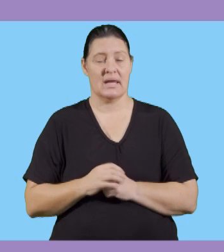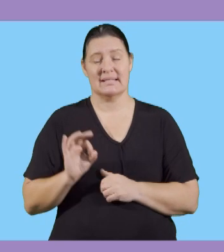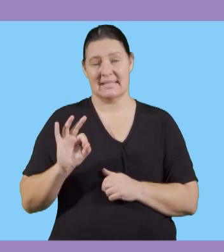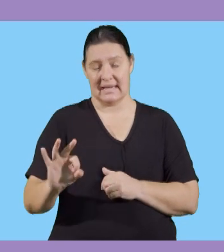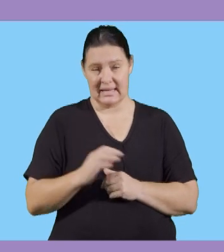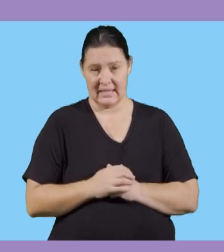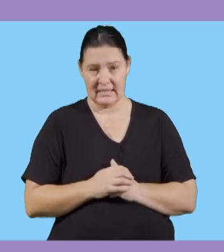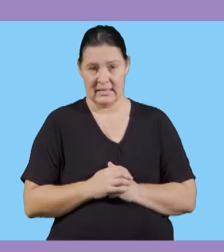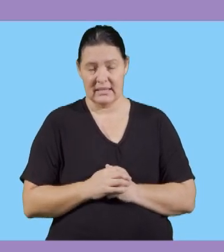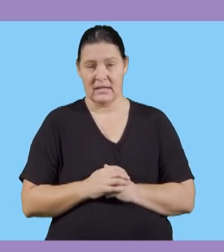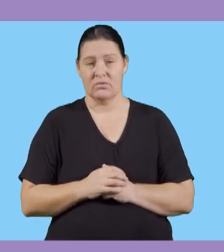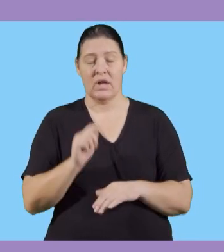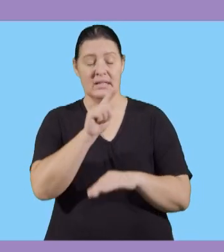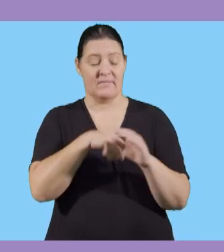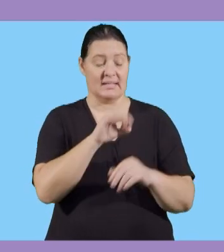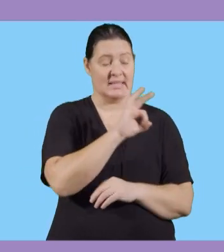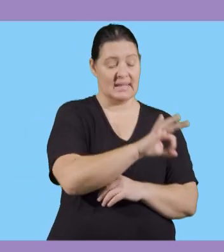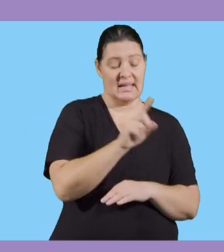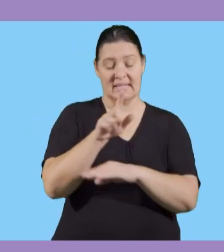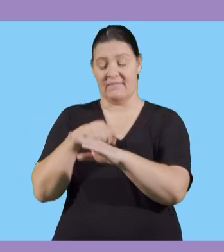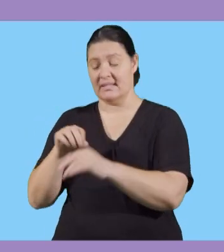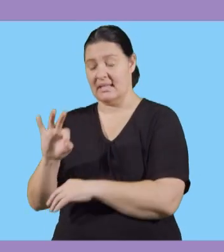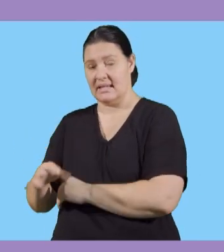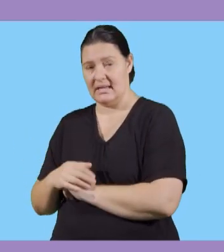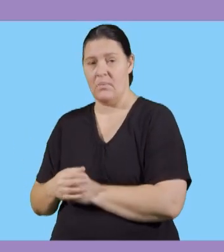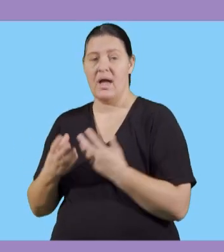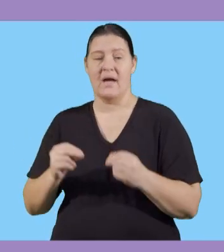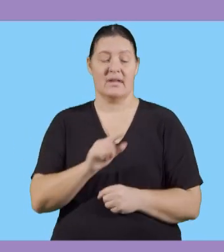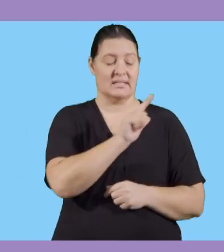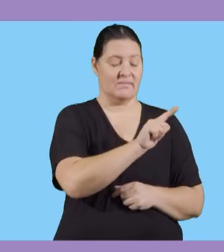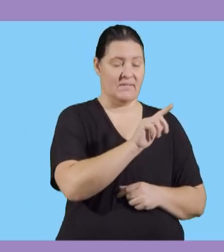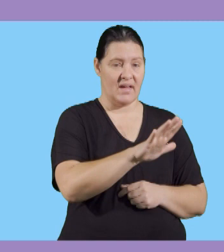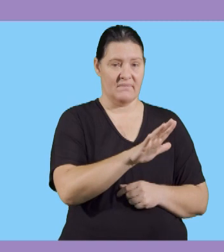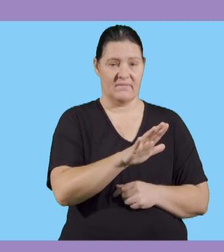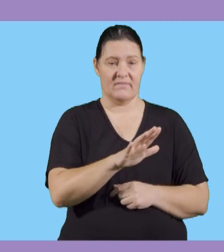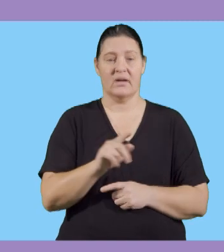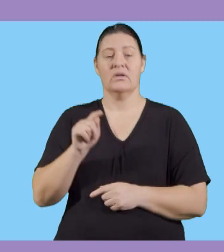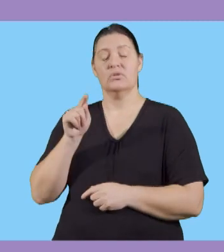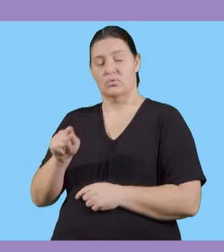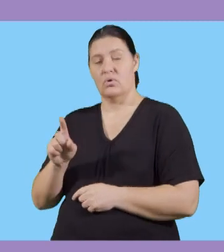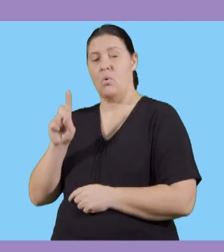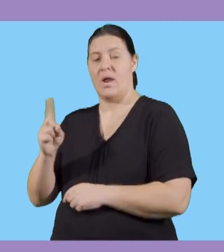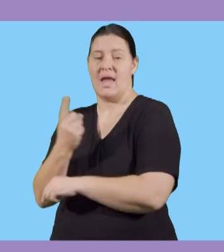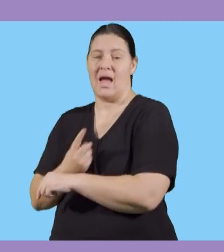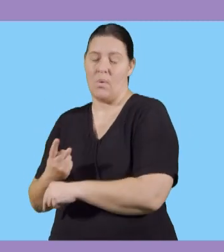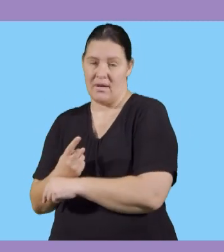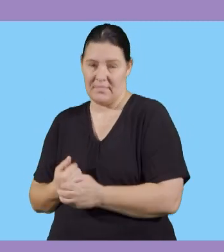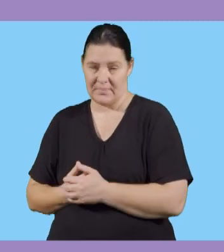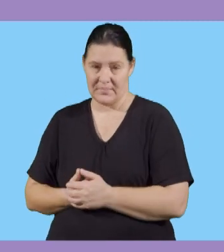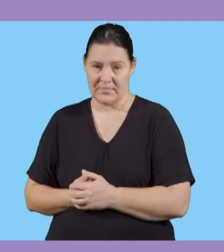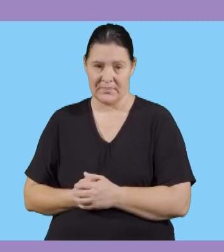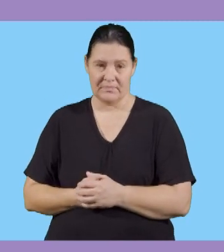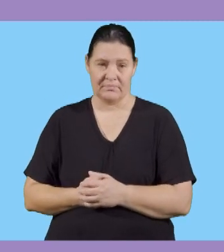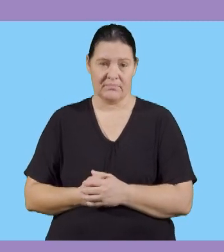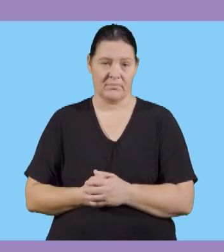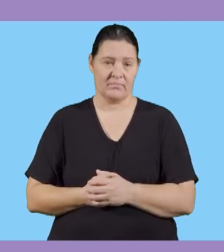3. So when we divide by 3, we are going to have 75 is to 1 hour. So remember, you'd